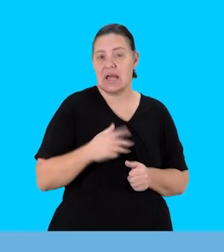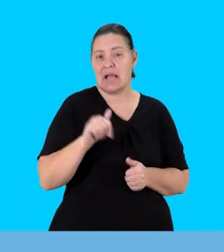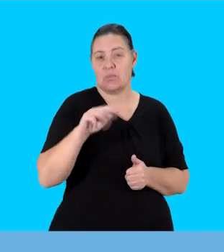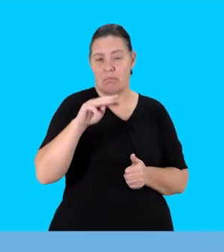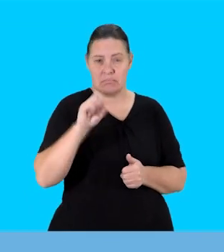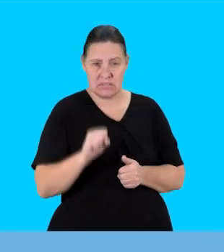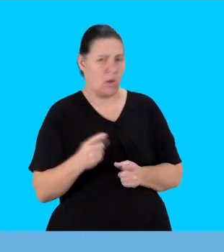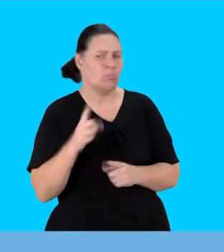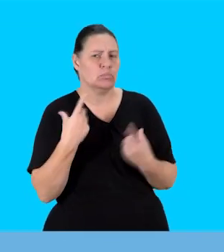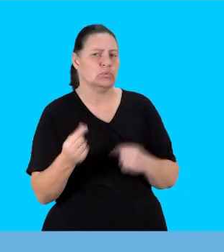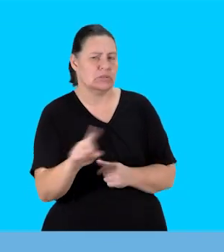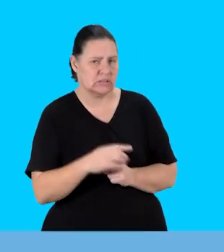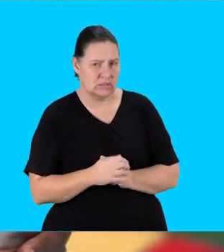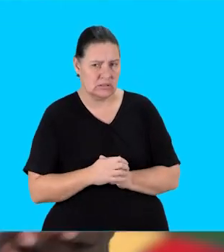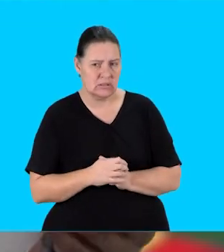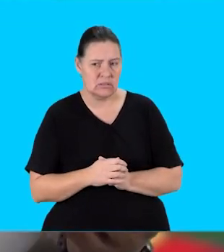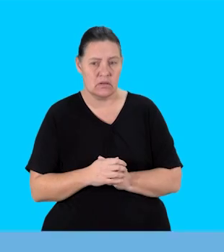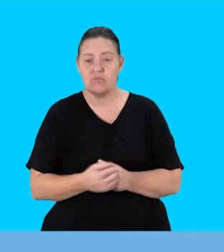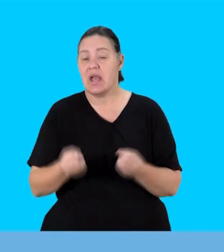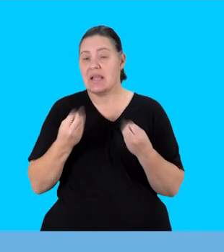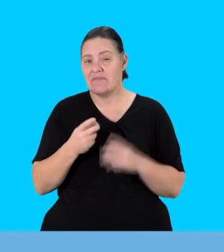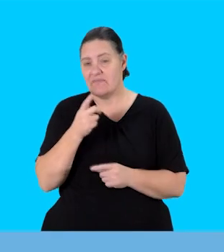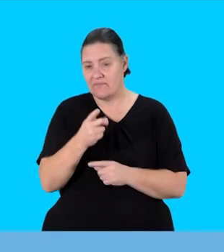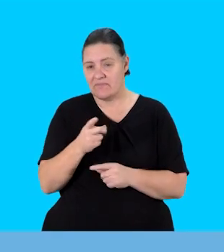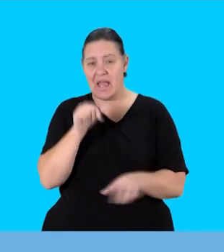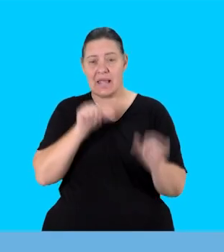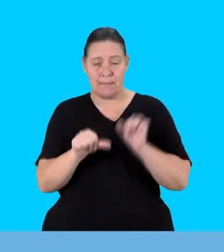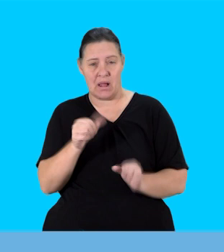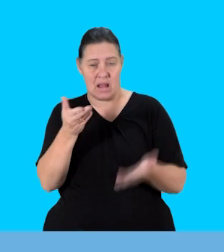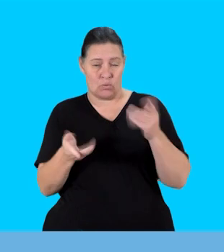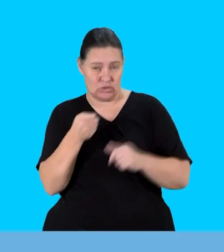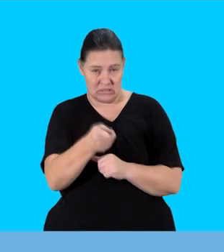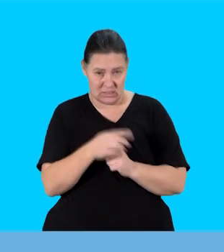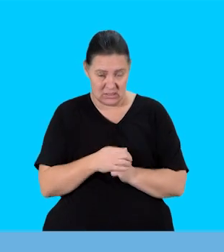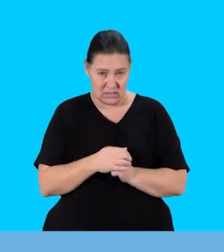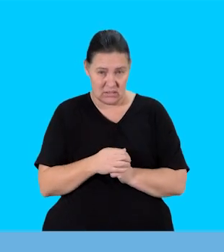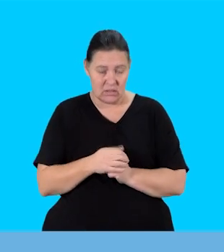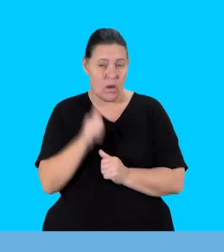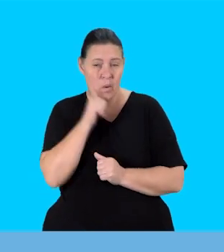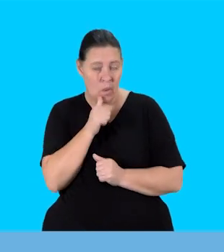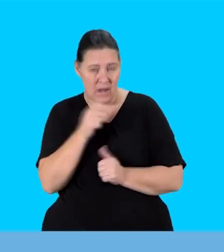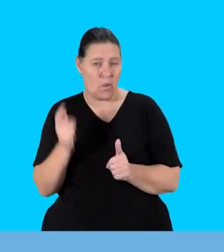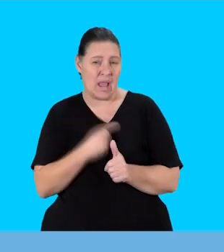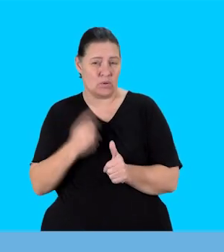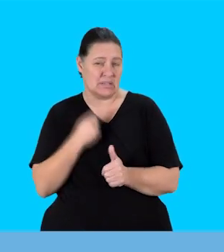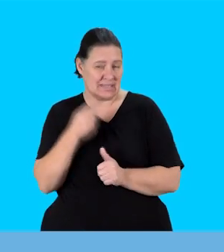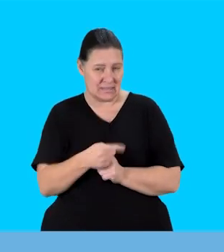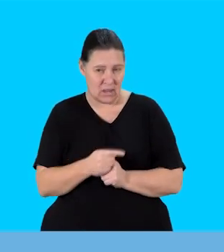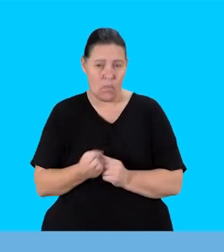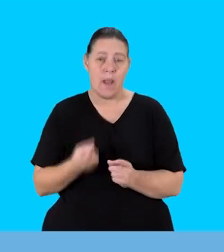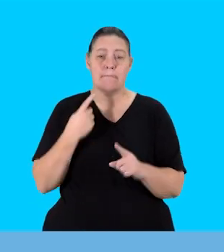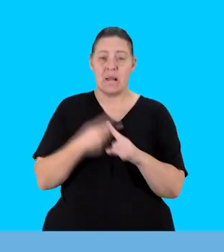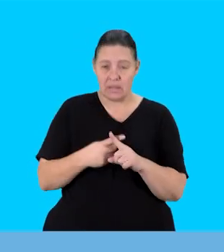the atoms, what do? When we are given such a chemical equation, when we are counting the atoms,